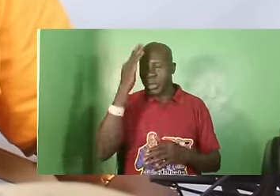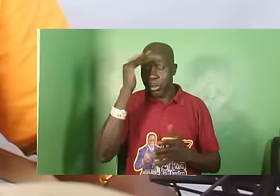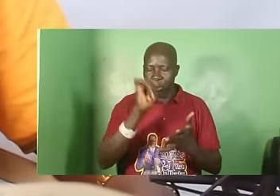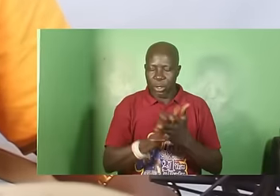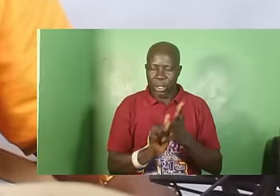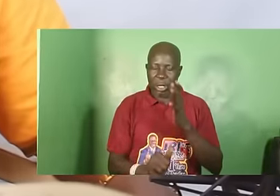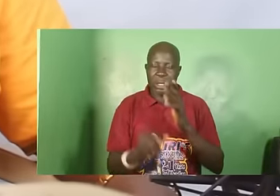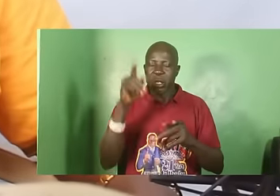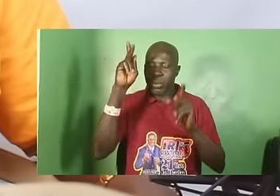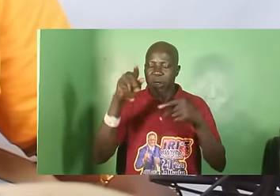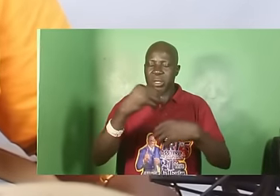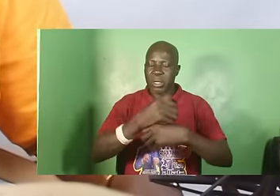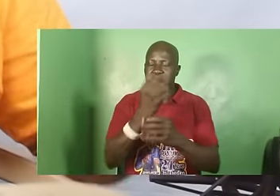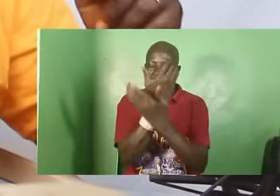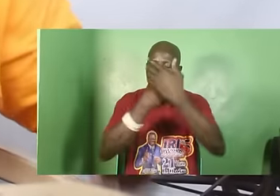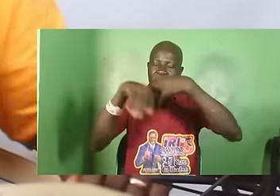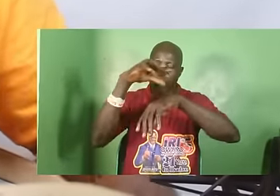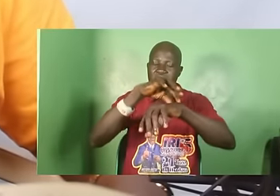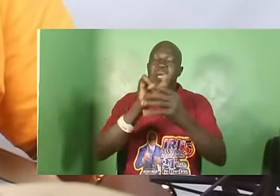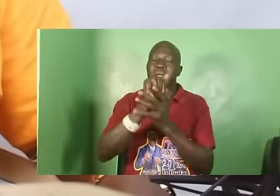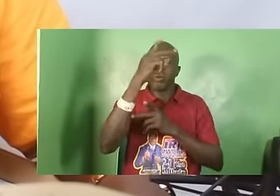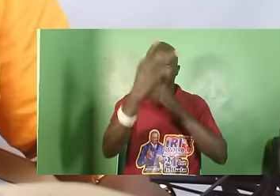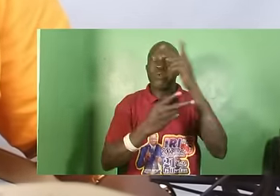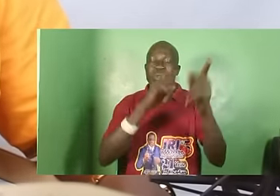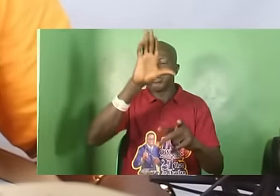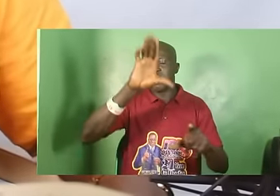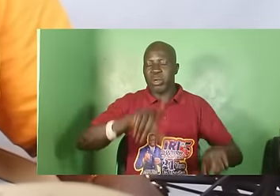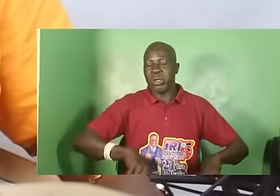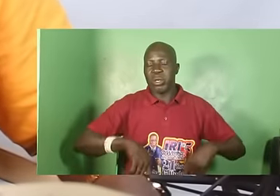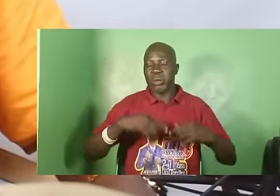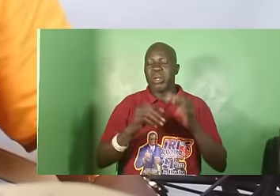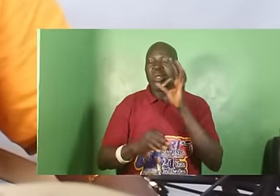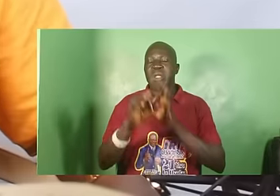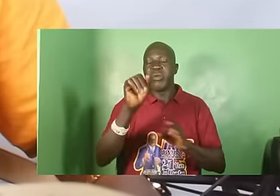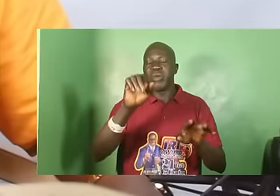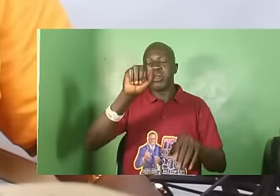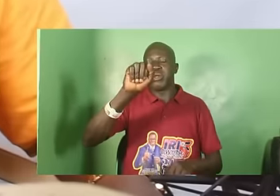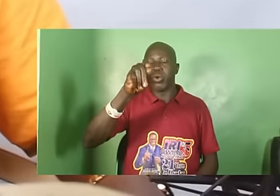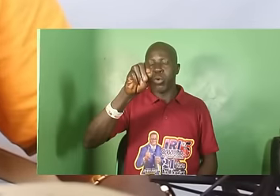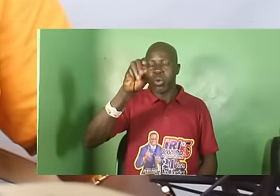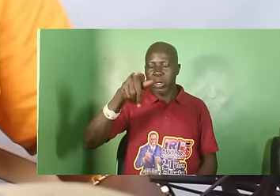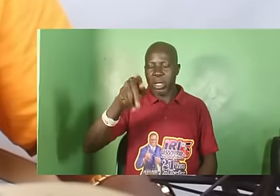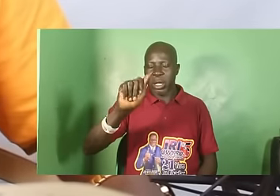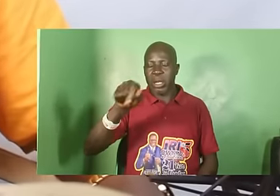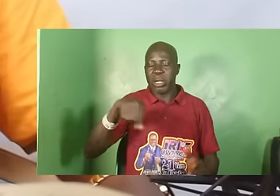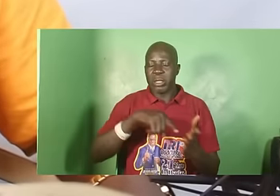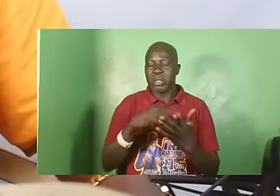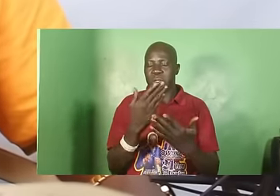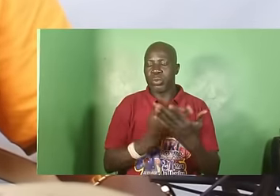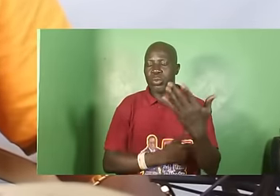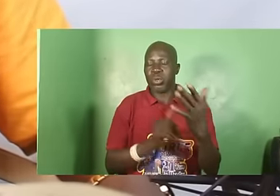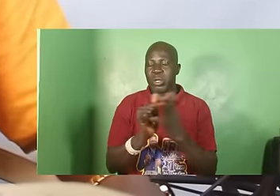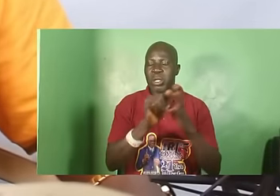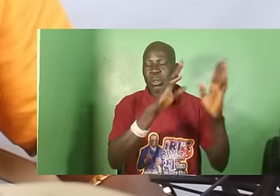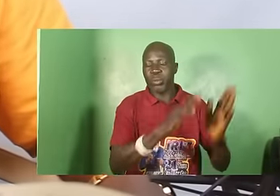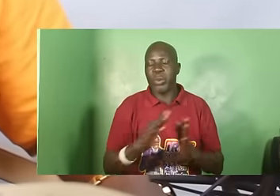I know that. E to da aye ati o. The Lord created them. O ma bi aye o. Amen. E ba wa ni soka la ho. We soka this morning. E mura la gbara. Get ready by the